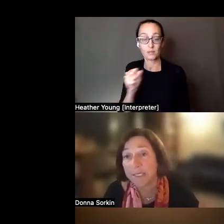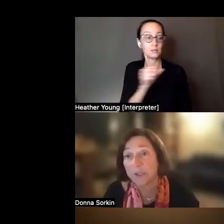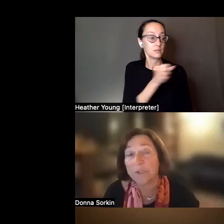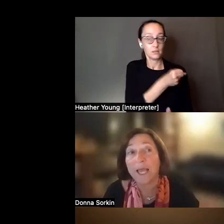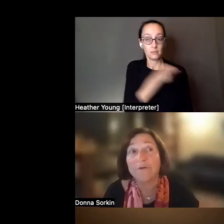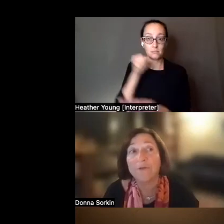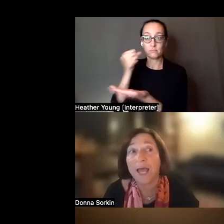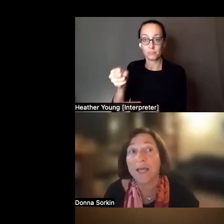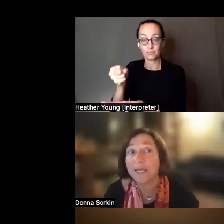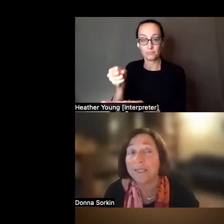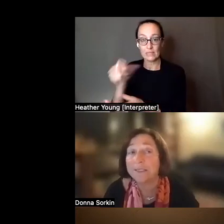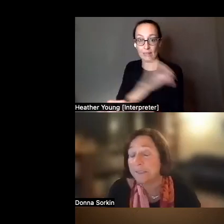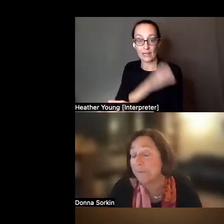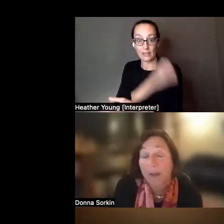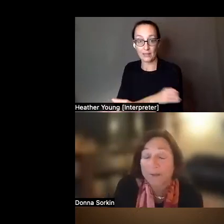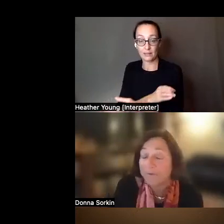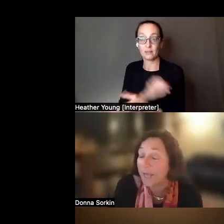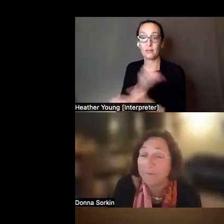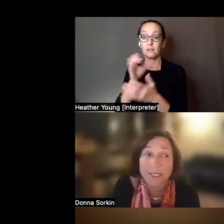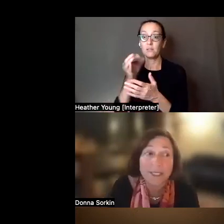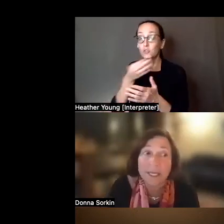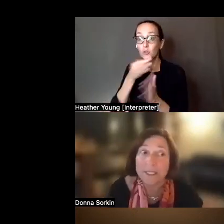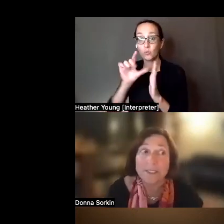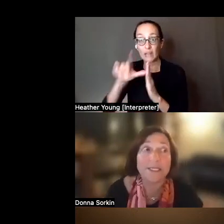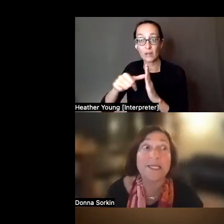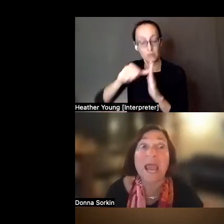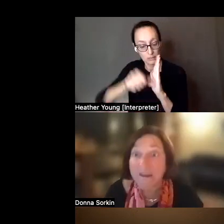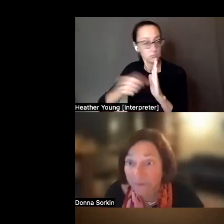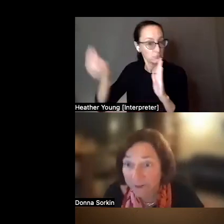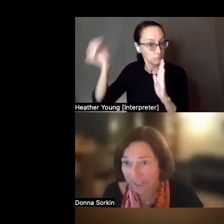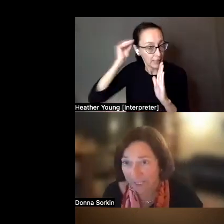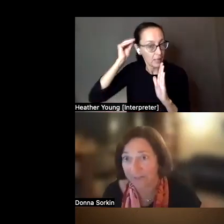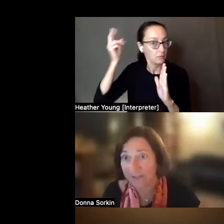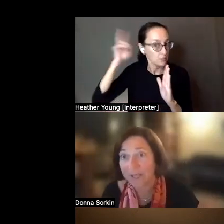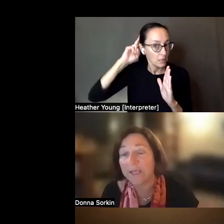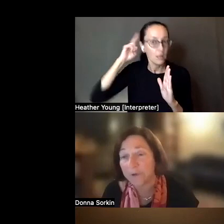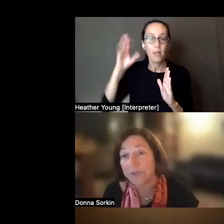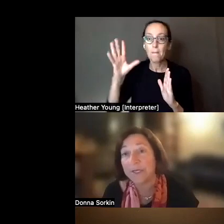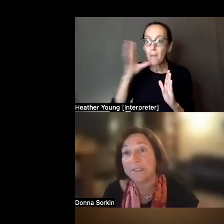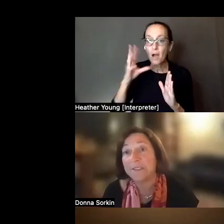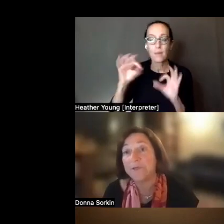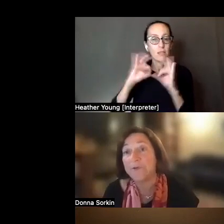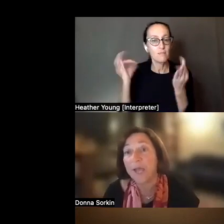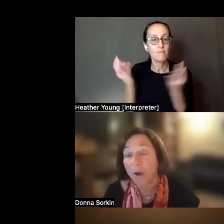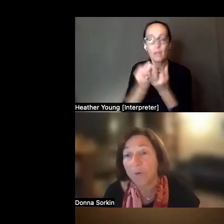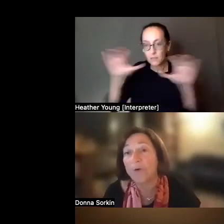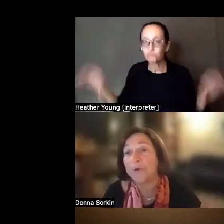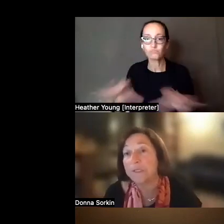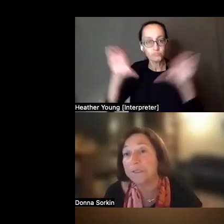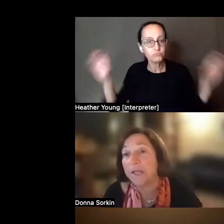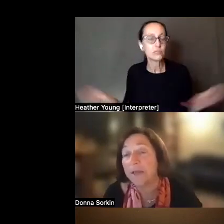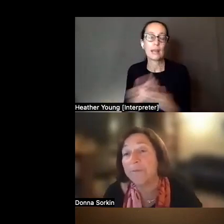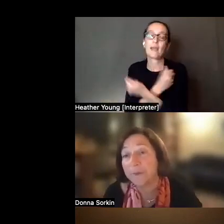implanted shortly after that. And the mom and the family did everything that they could to help